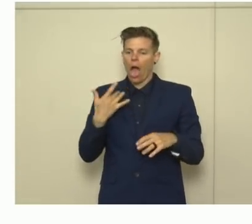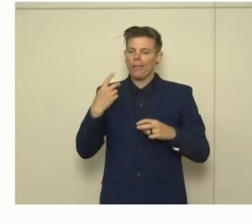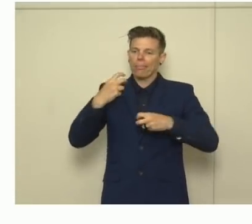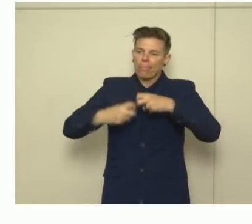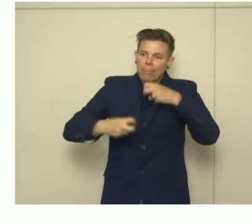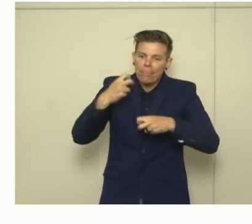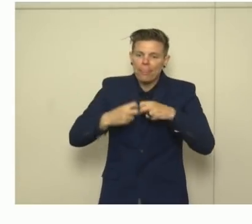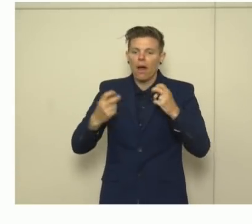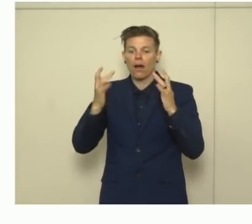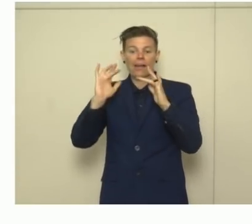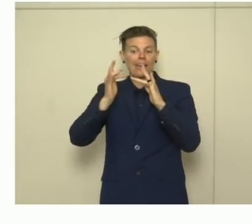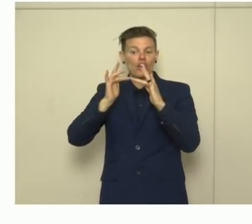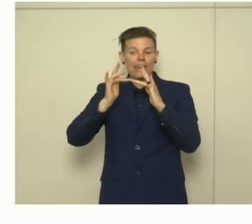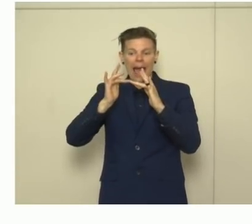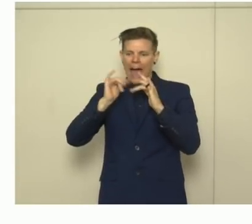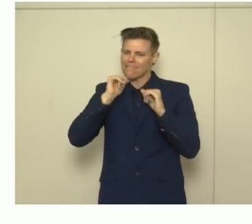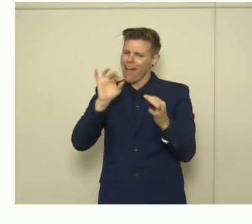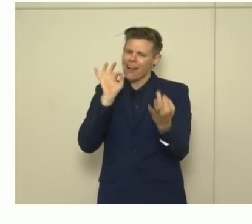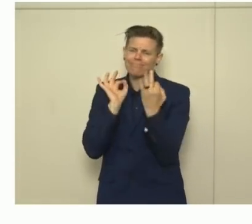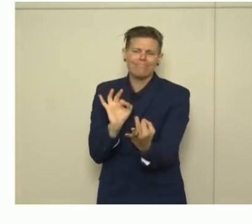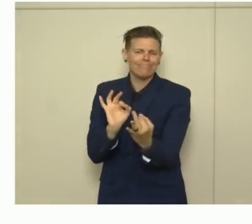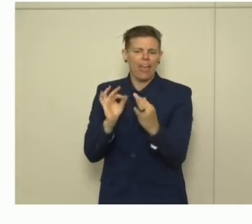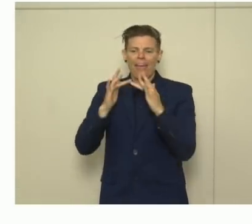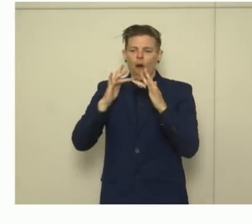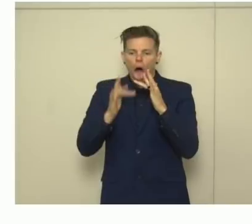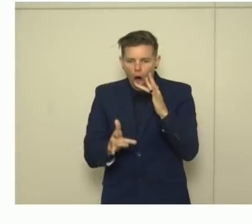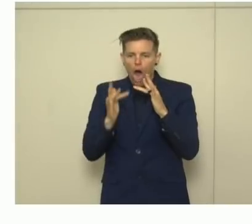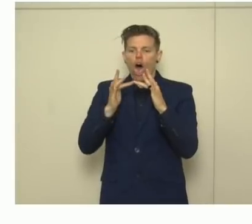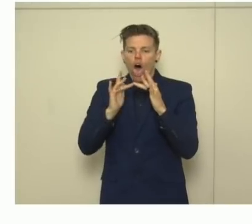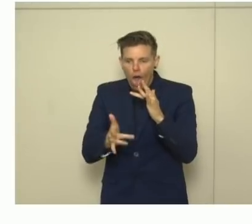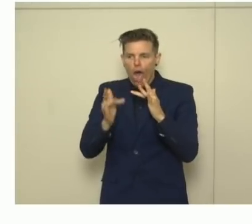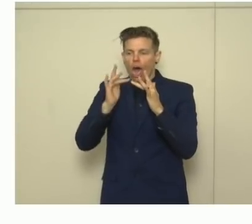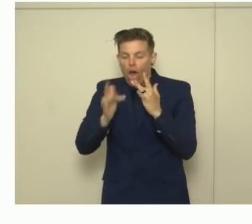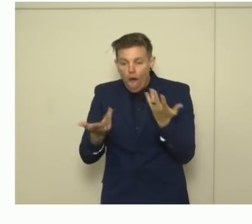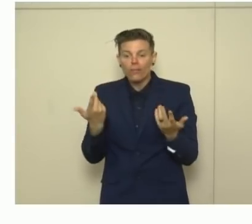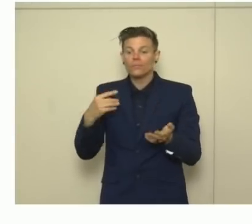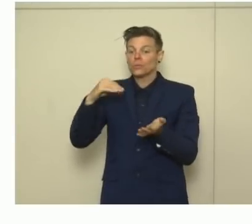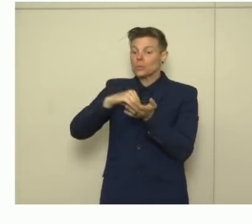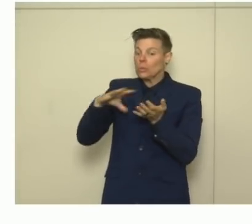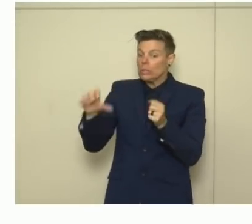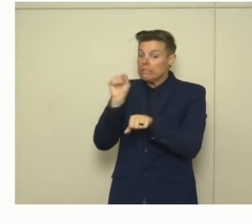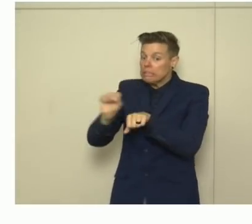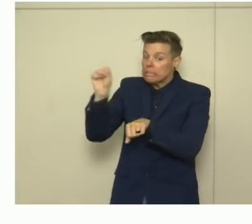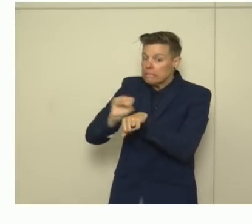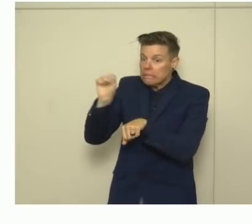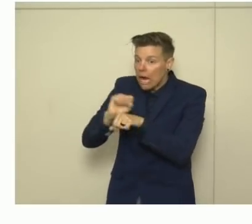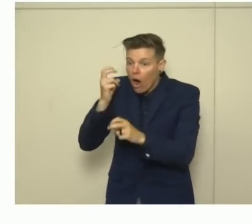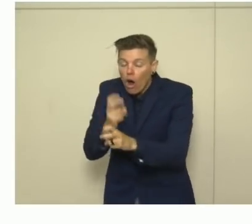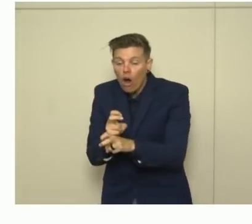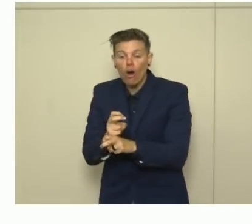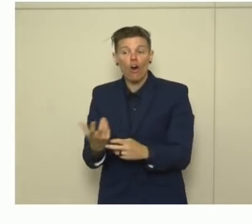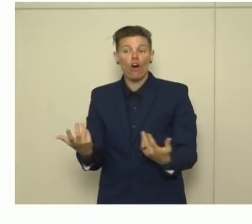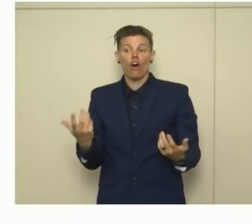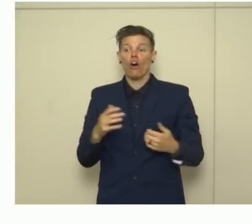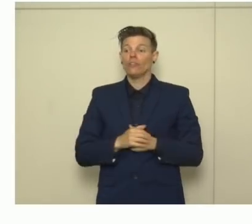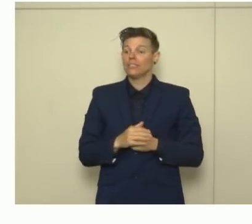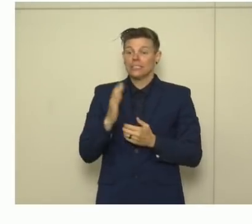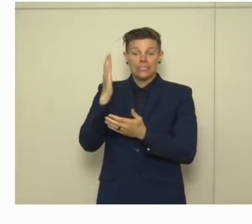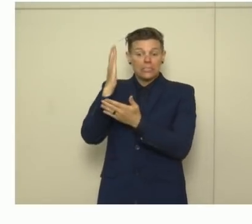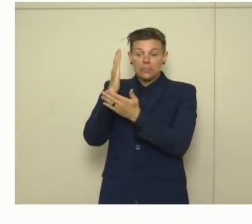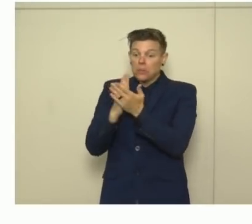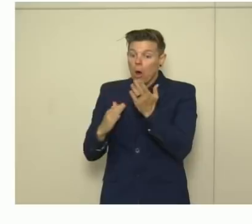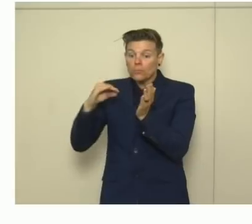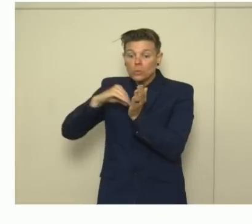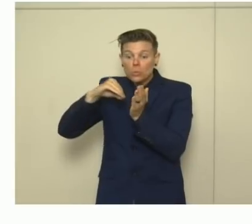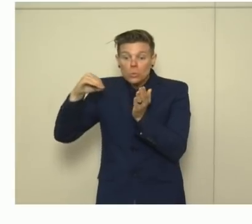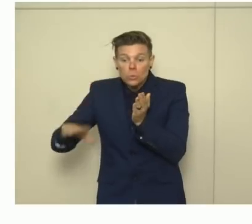connectivity. Our districts are working. We continue to work to find those individuals who have not yet been connected, who do not yet